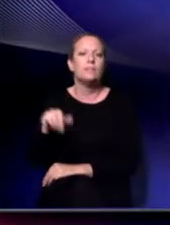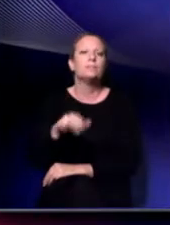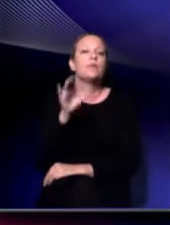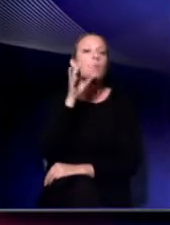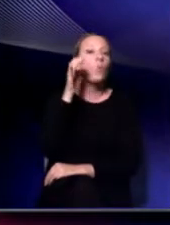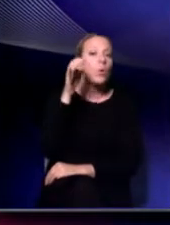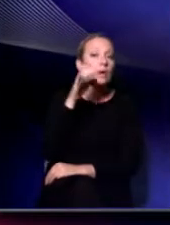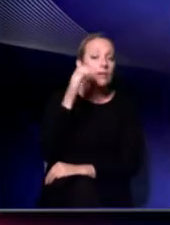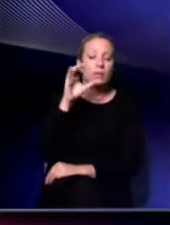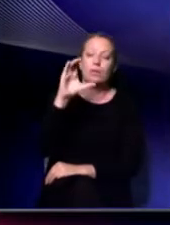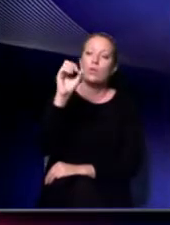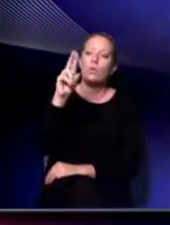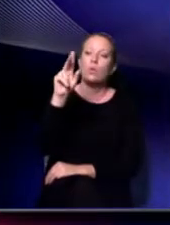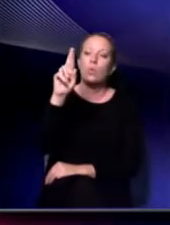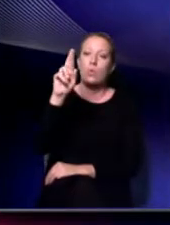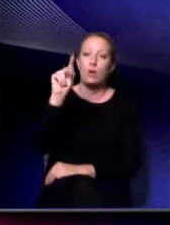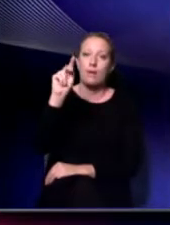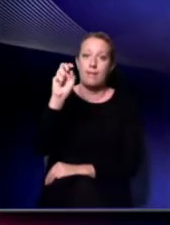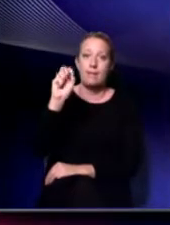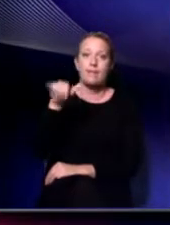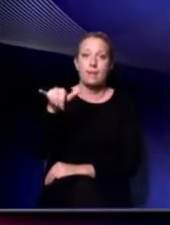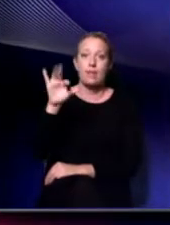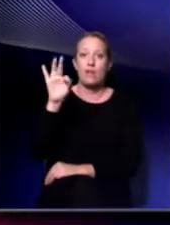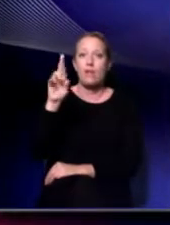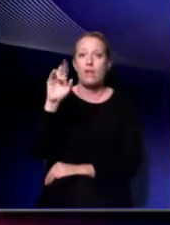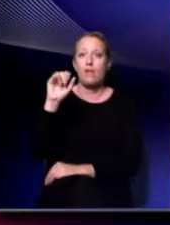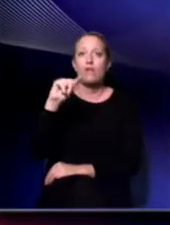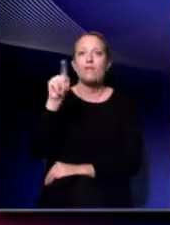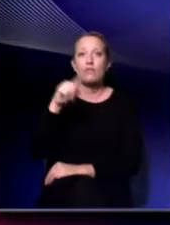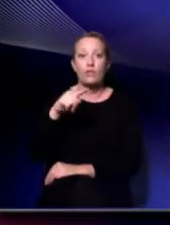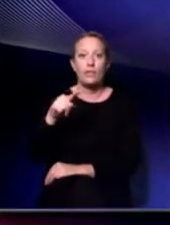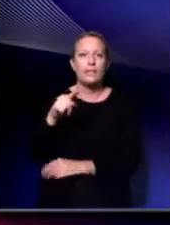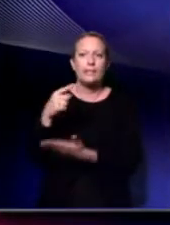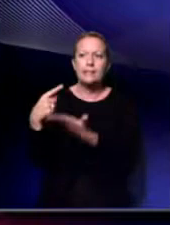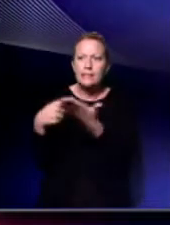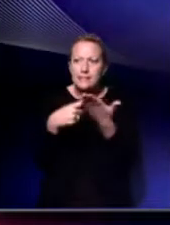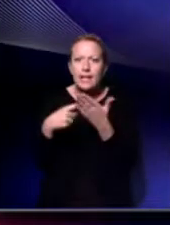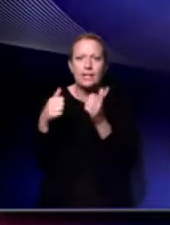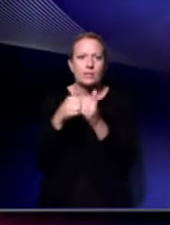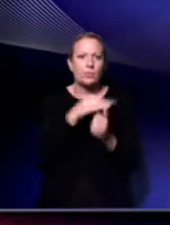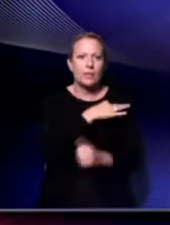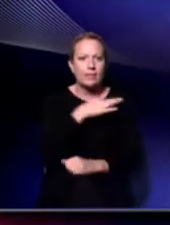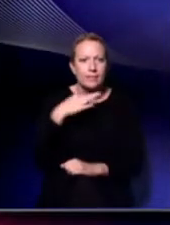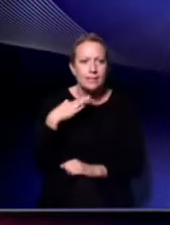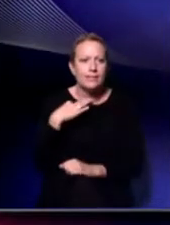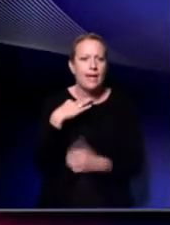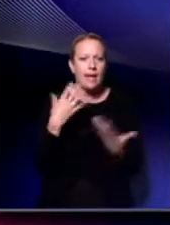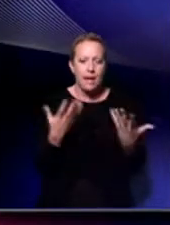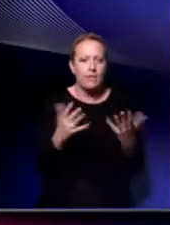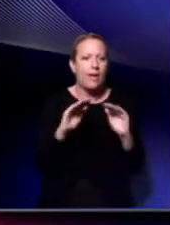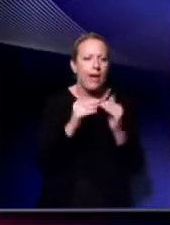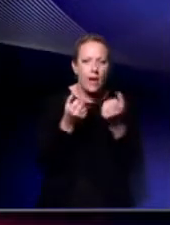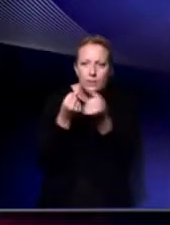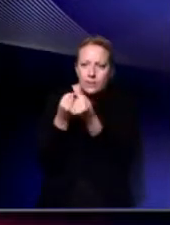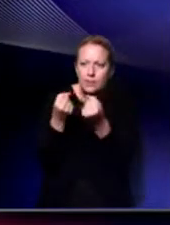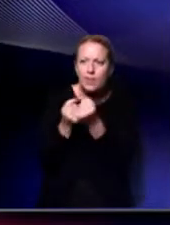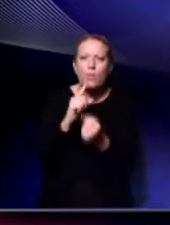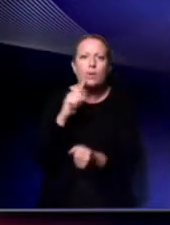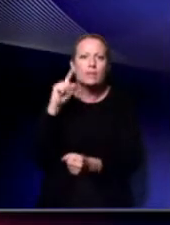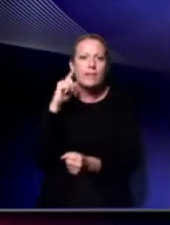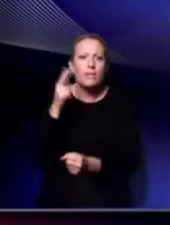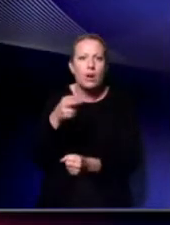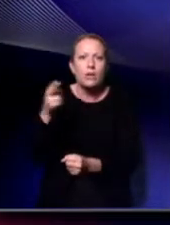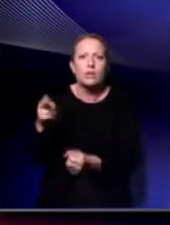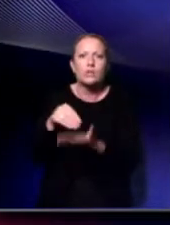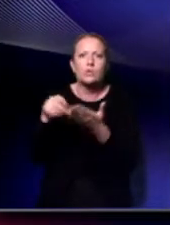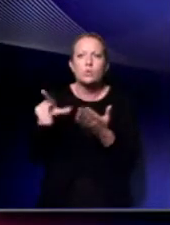and the community to raise money and funds to send to deaf and hard of hearing students impacted by that. And the same efforts